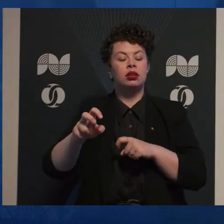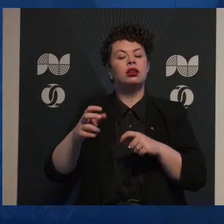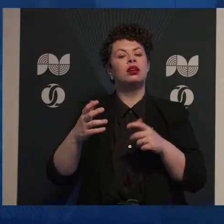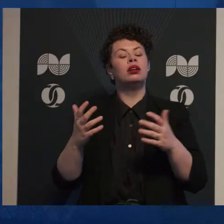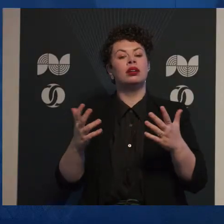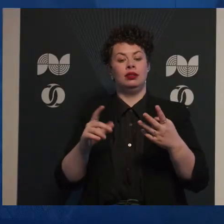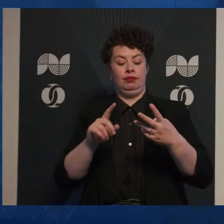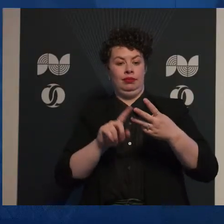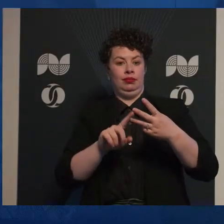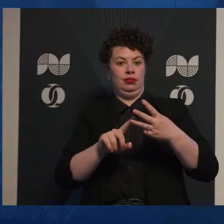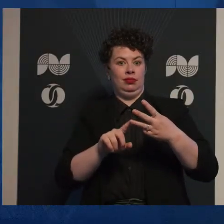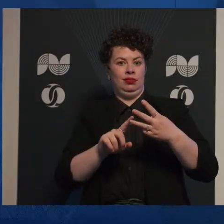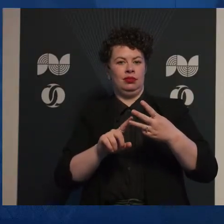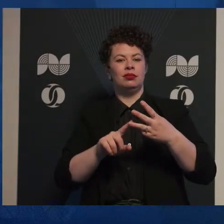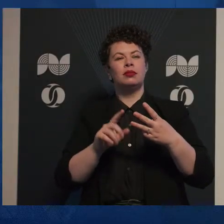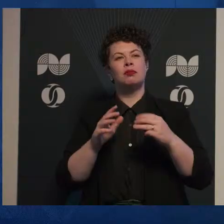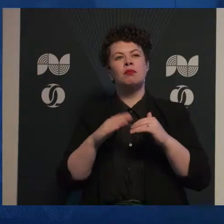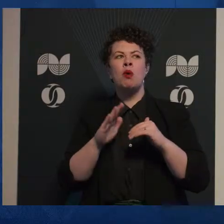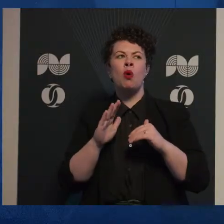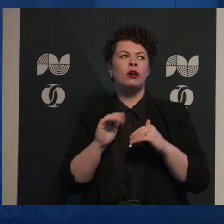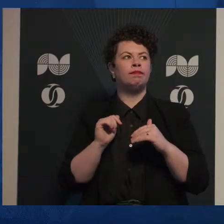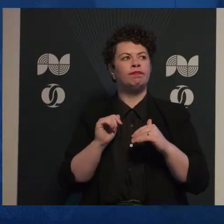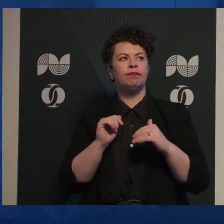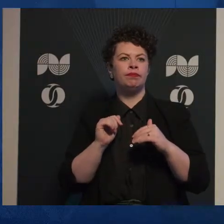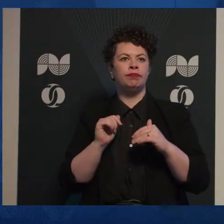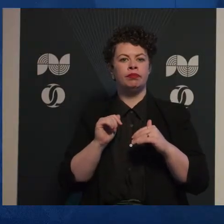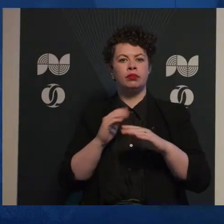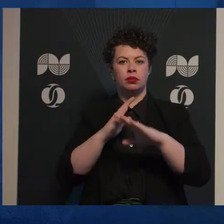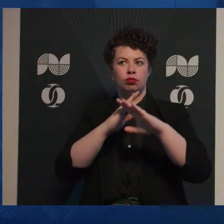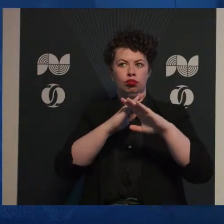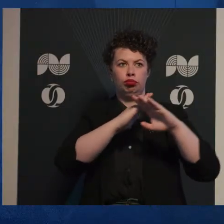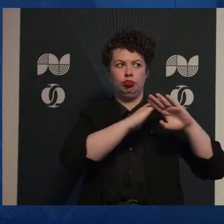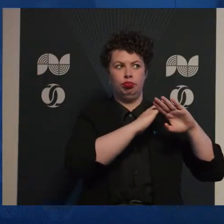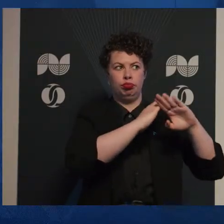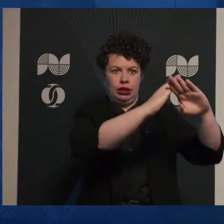of a 3rd pillar, which I would describe more as the protect pillar,